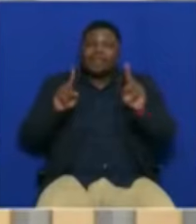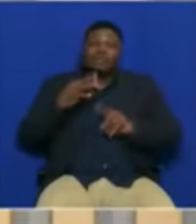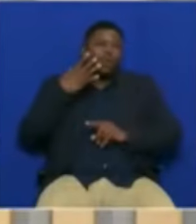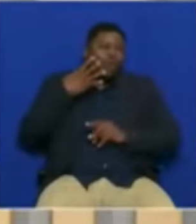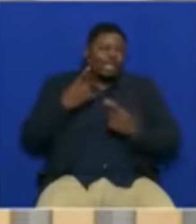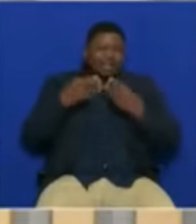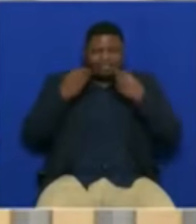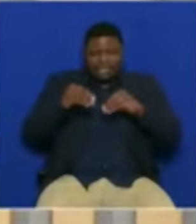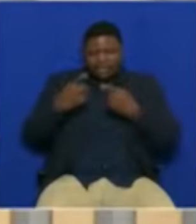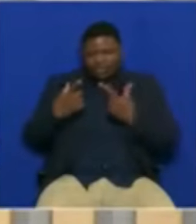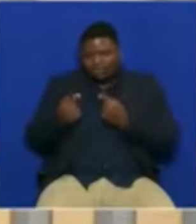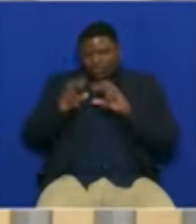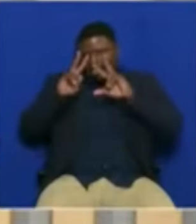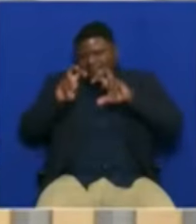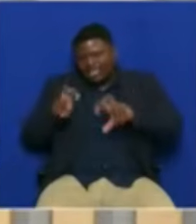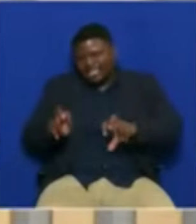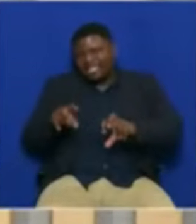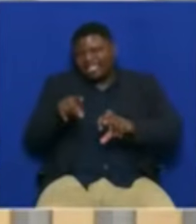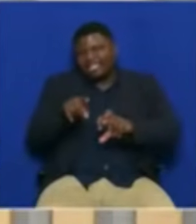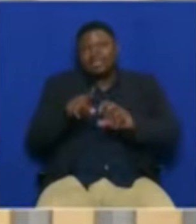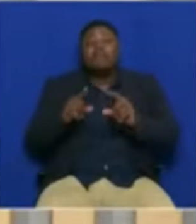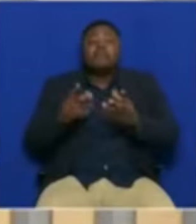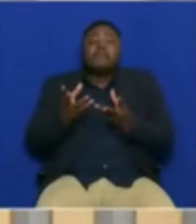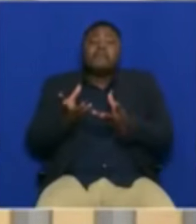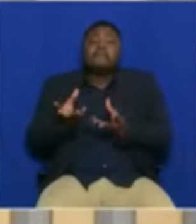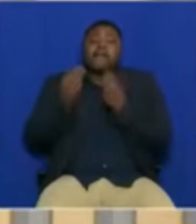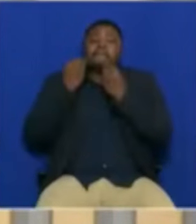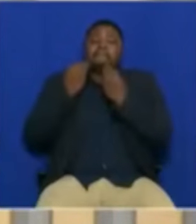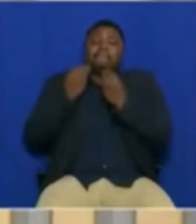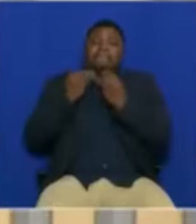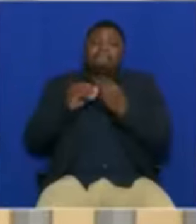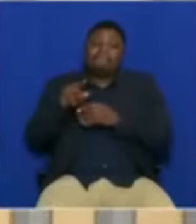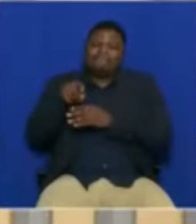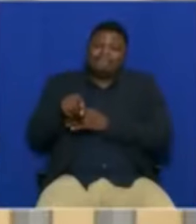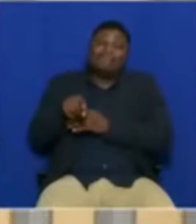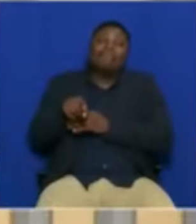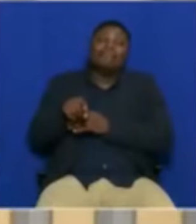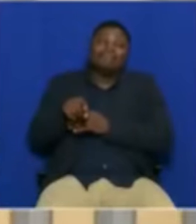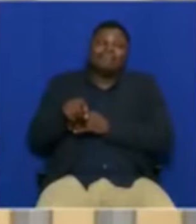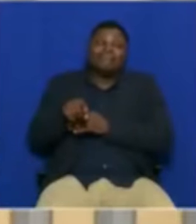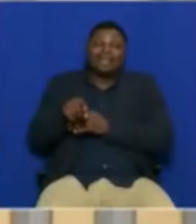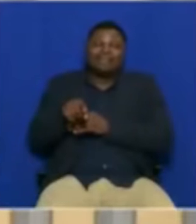found amongst whatever else. It's not that we